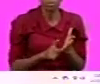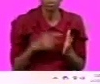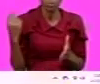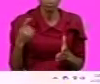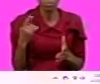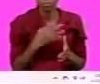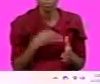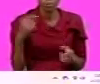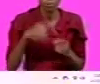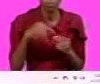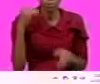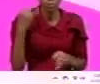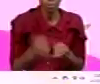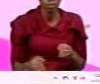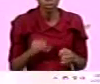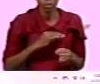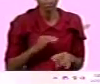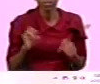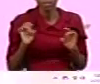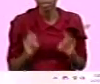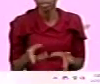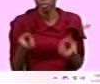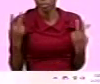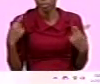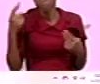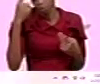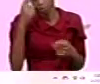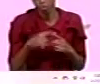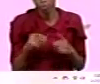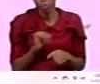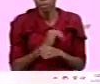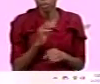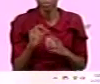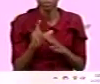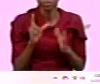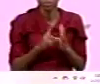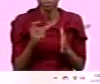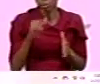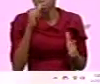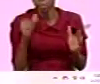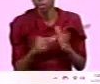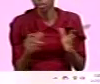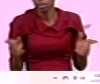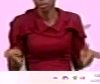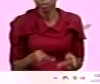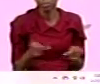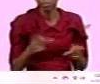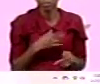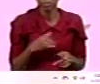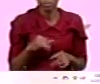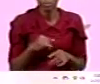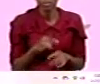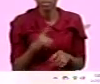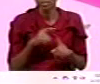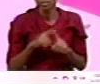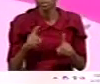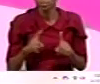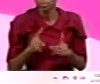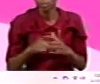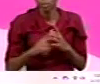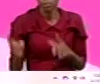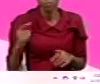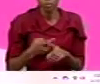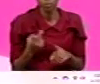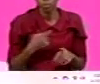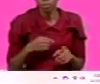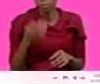word. Depart from me, ye evildoers, for I will keep the commandments of my God. Uphold me according to thy word, that I may